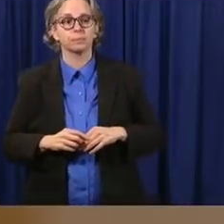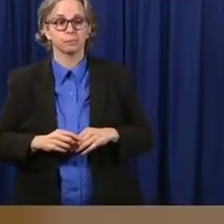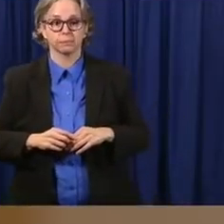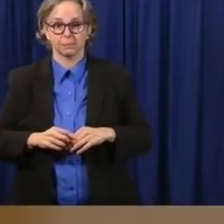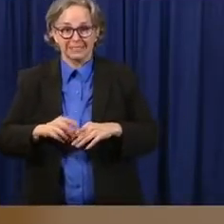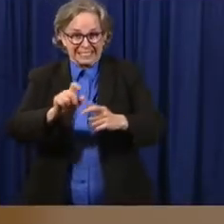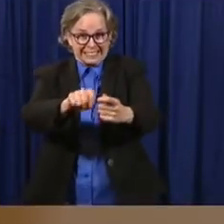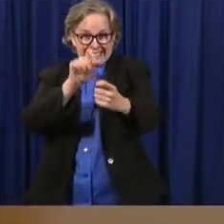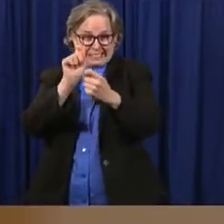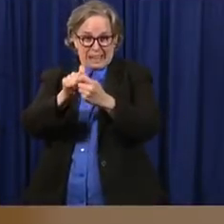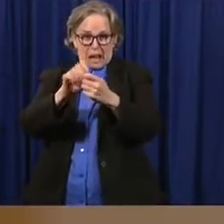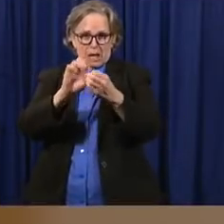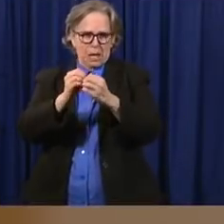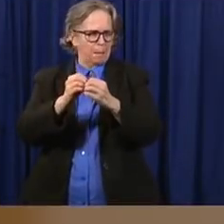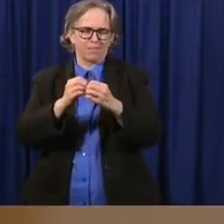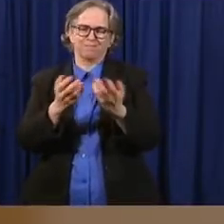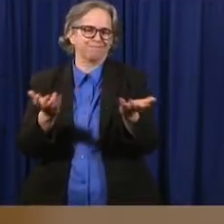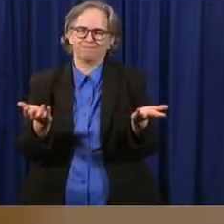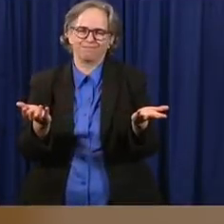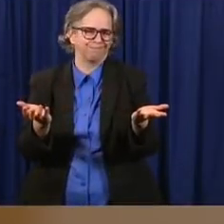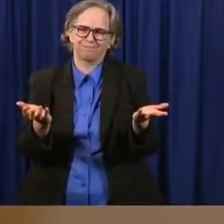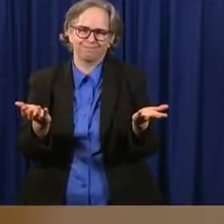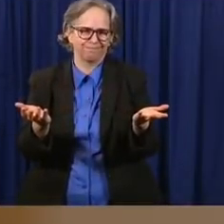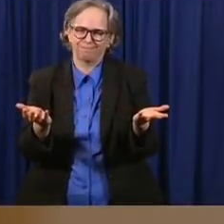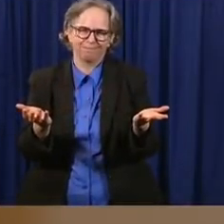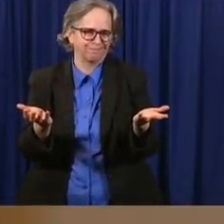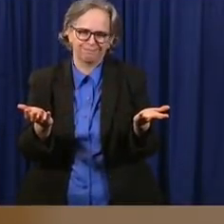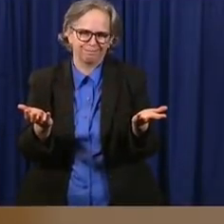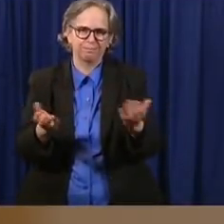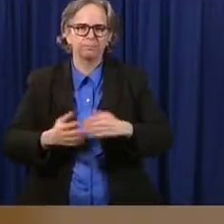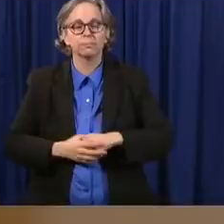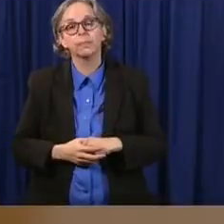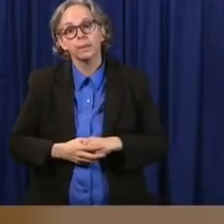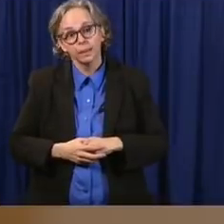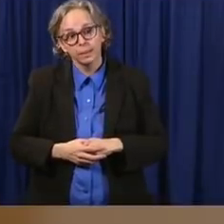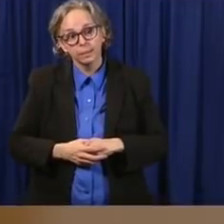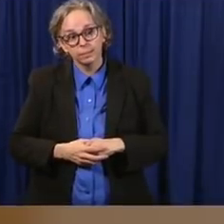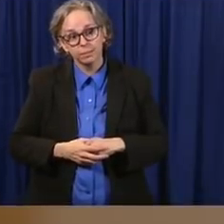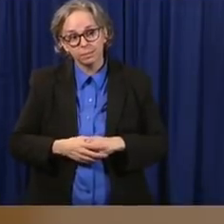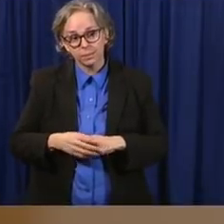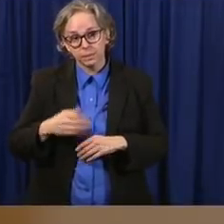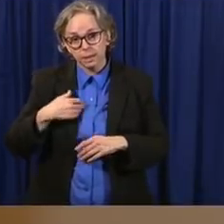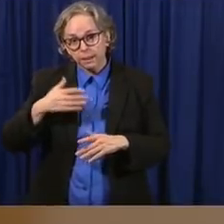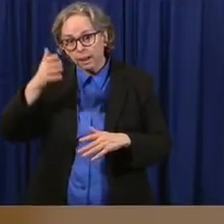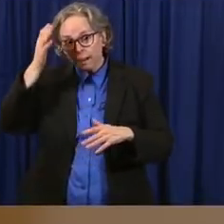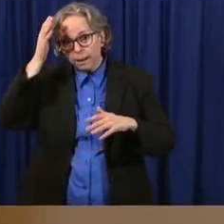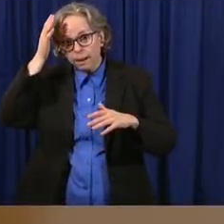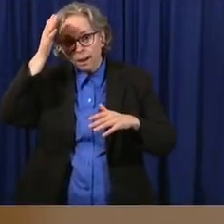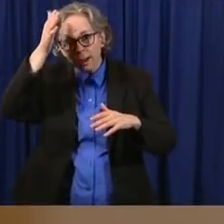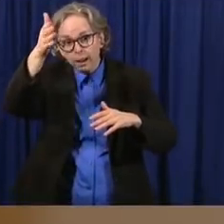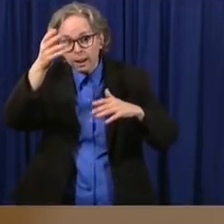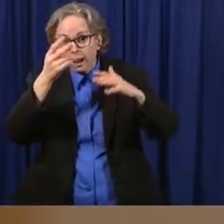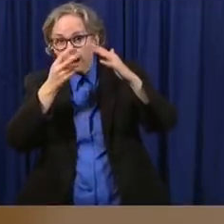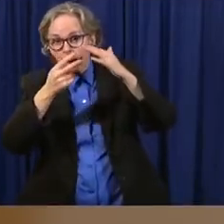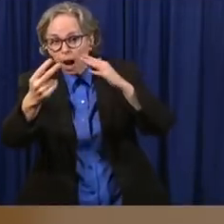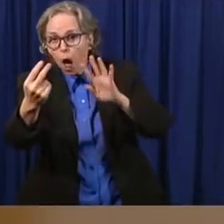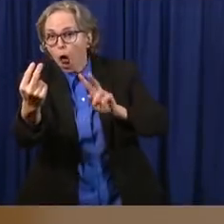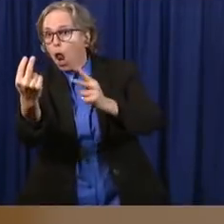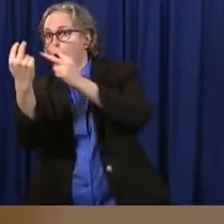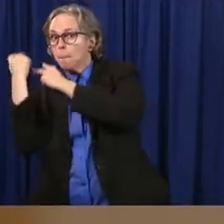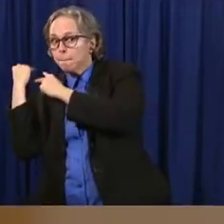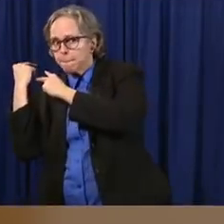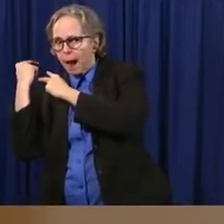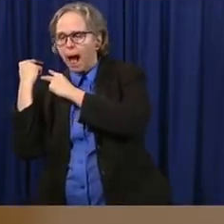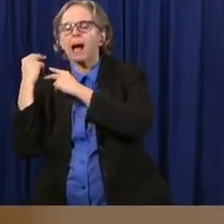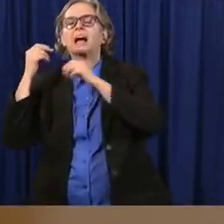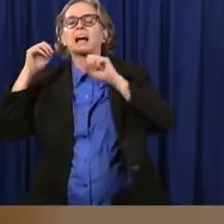time. We're going to go back and look at that curve when we have data. But the number of cases, as we